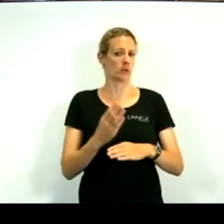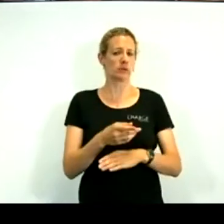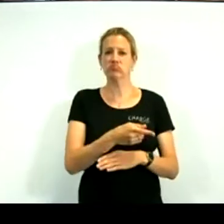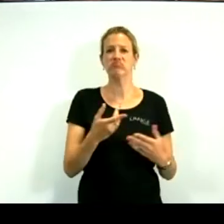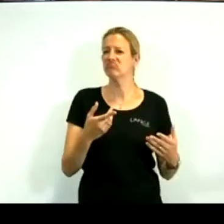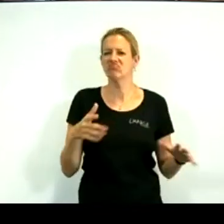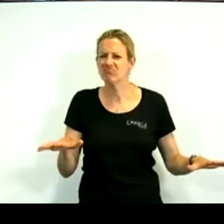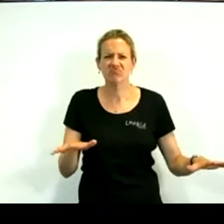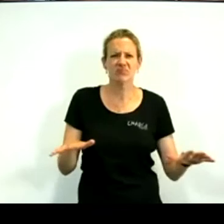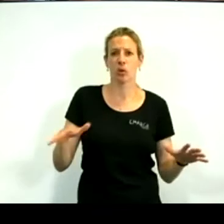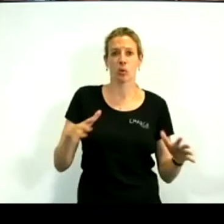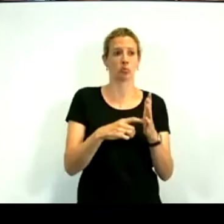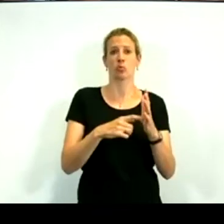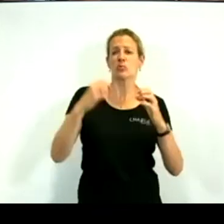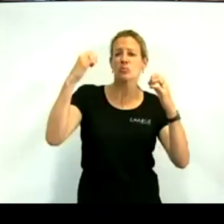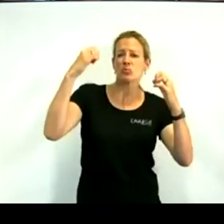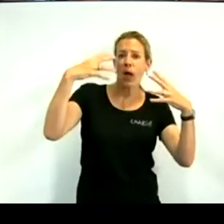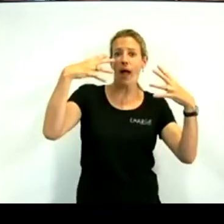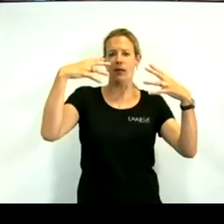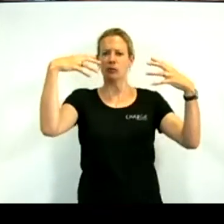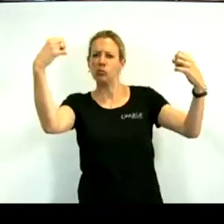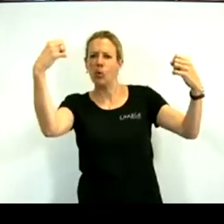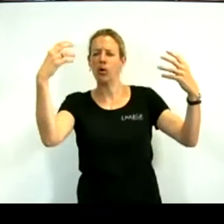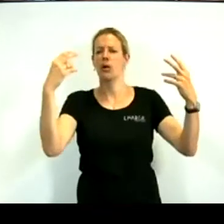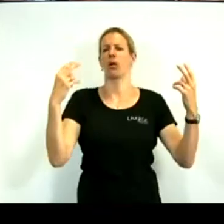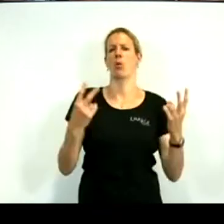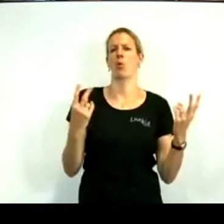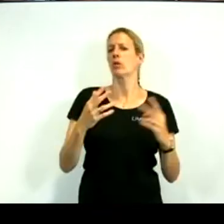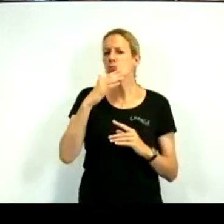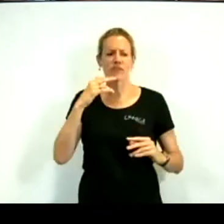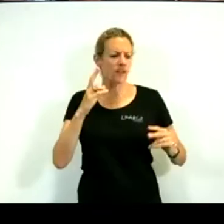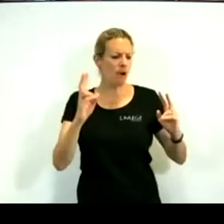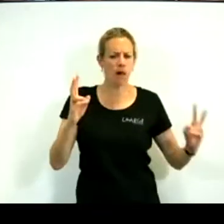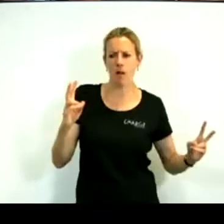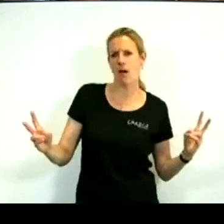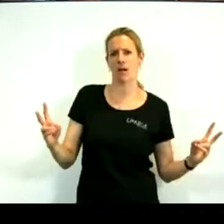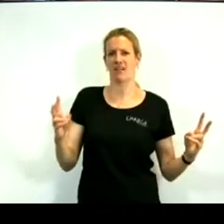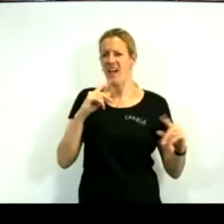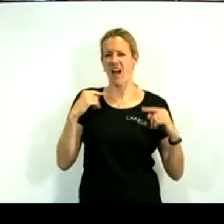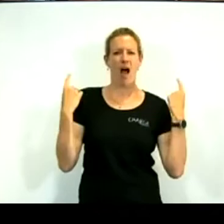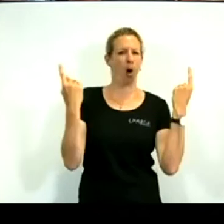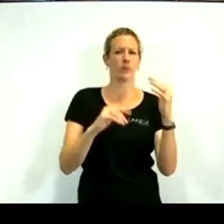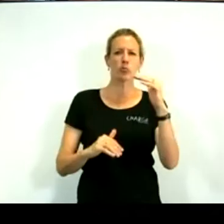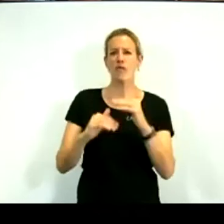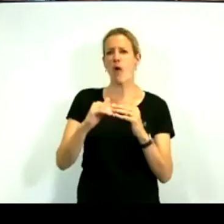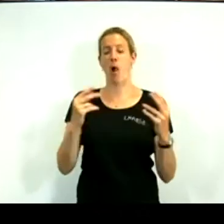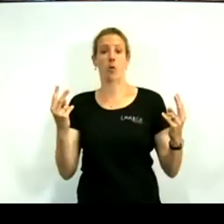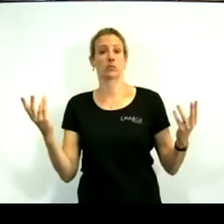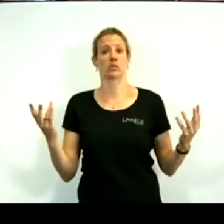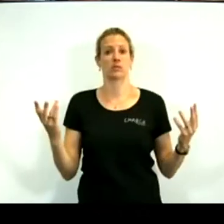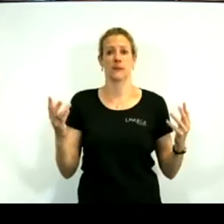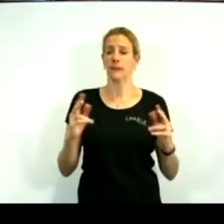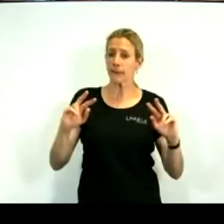dark? Is there too much clutter? Are things all very similar color, or is there a strong